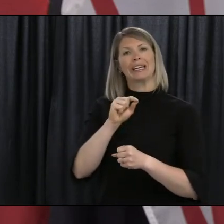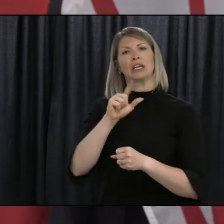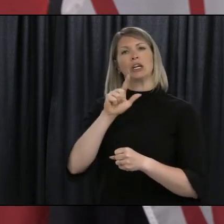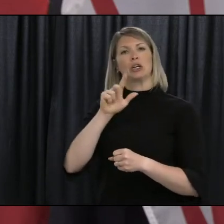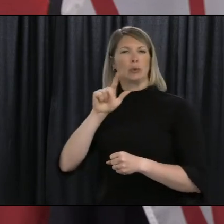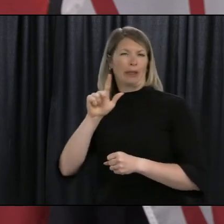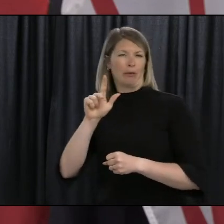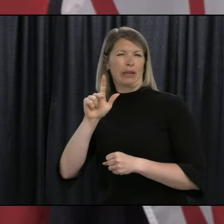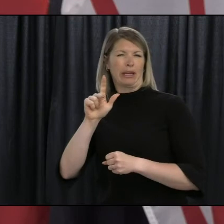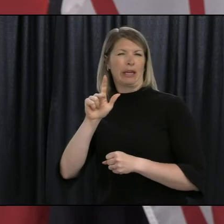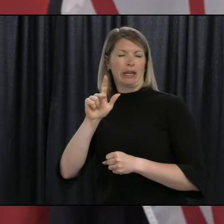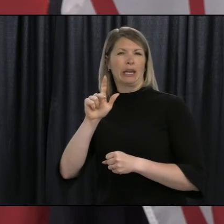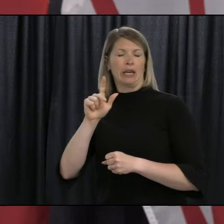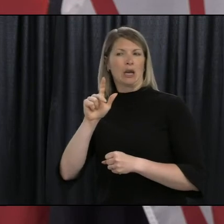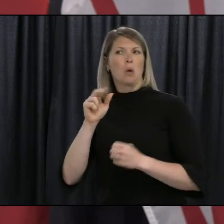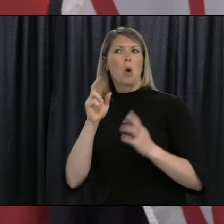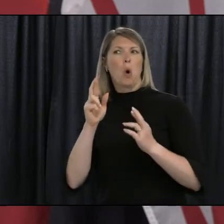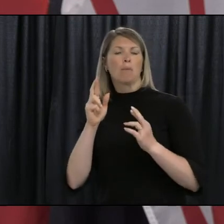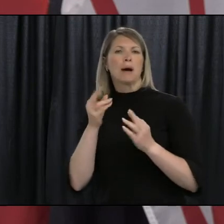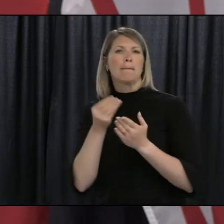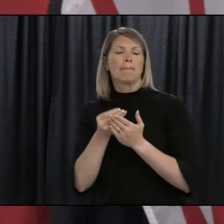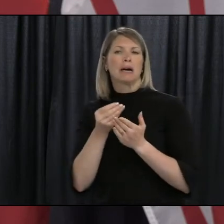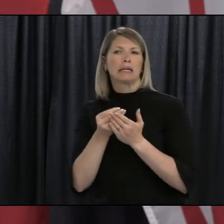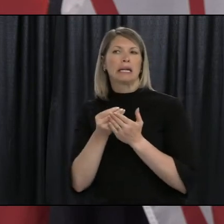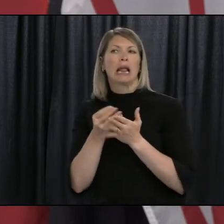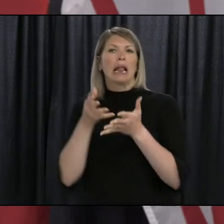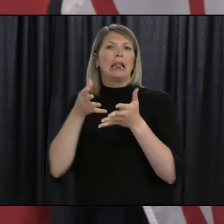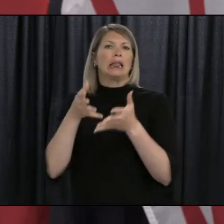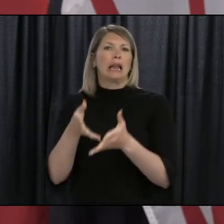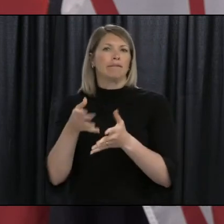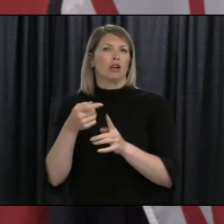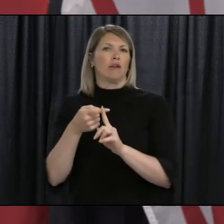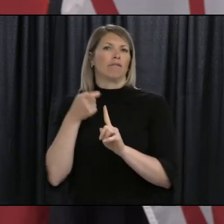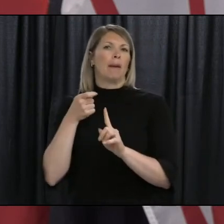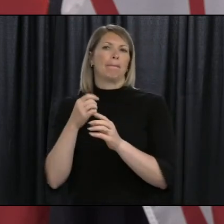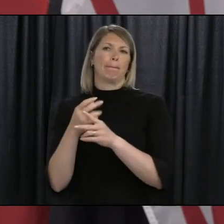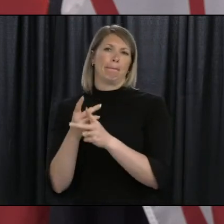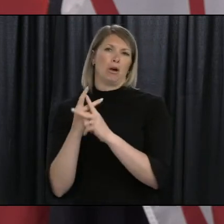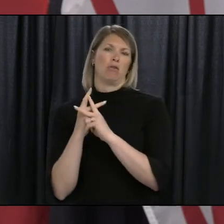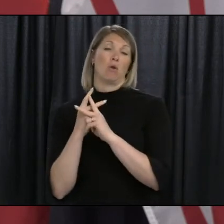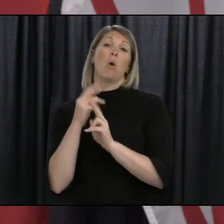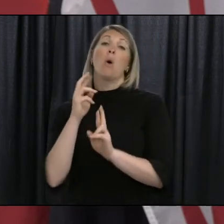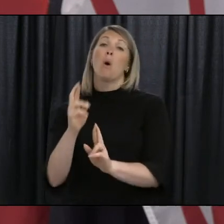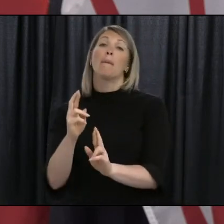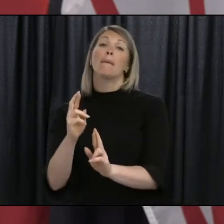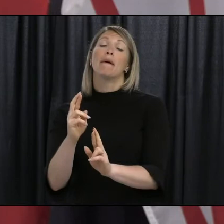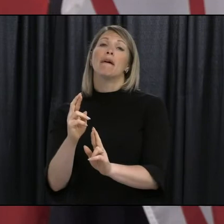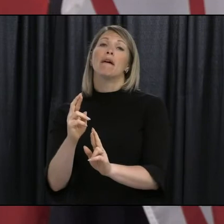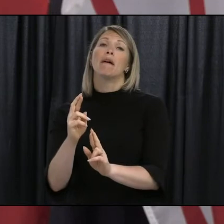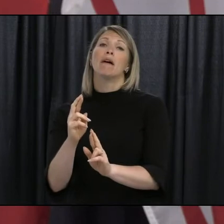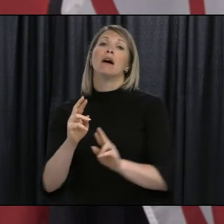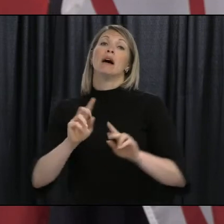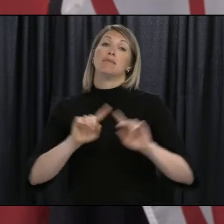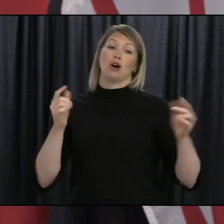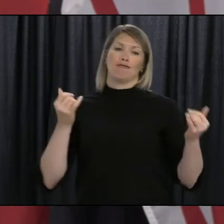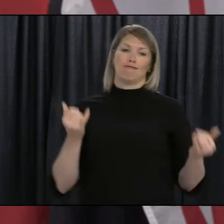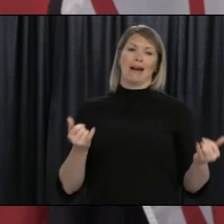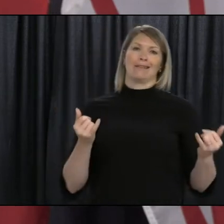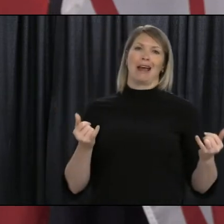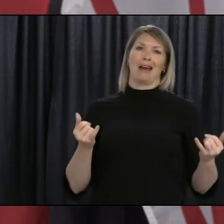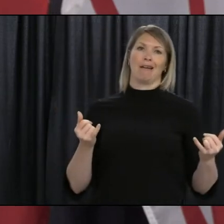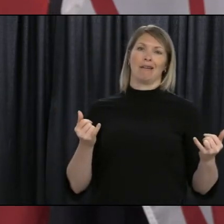most recent challenges of COVID-19 and the spiraling oil prices, I will confirm that